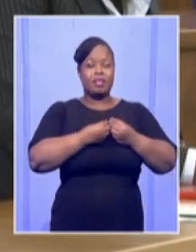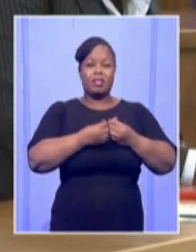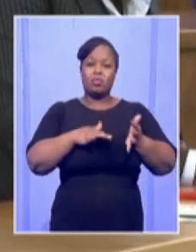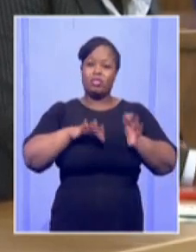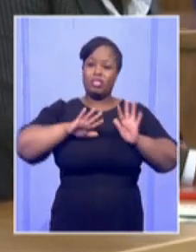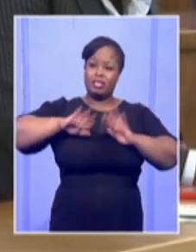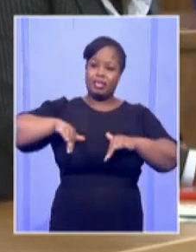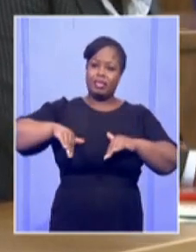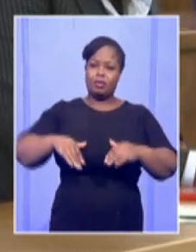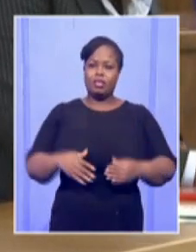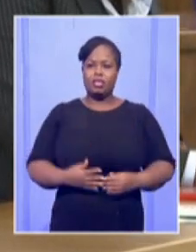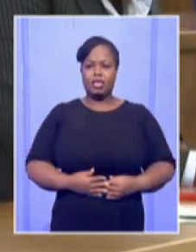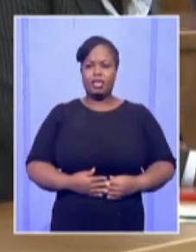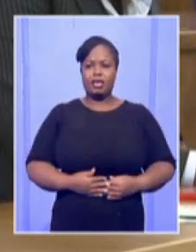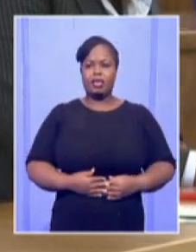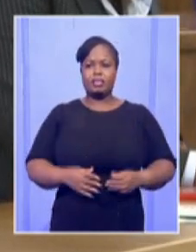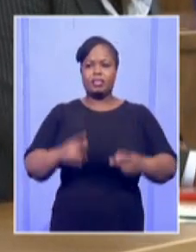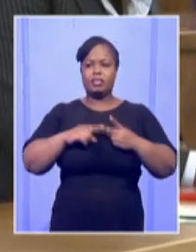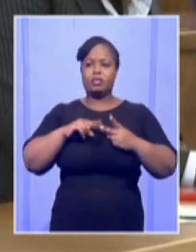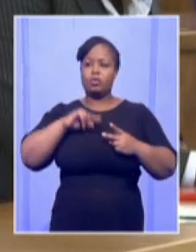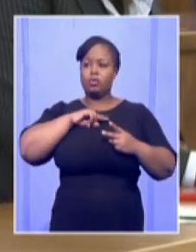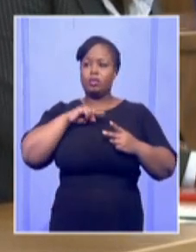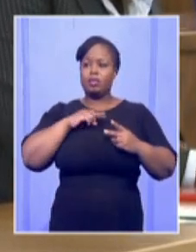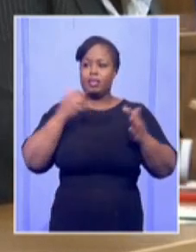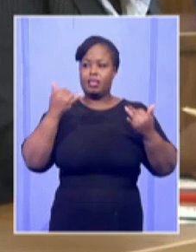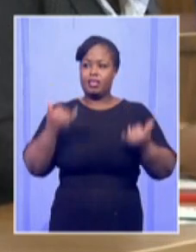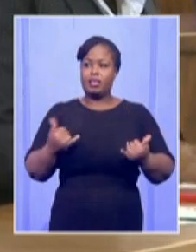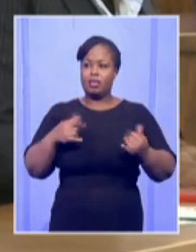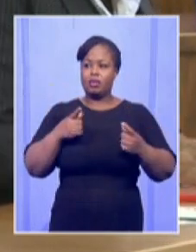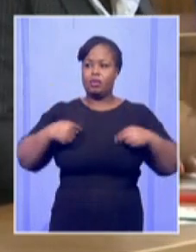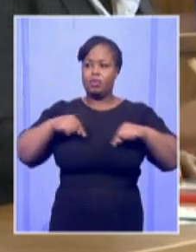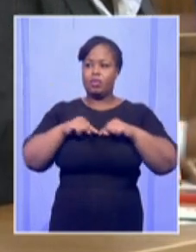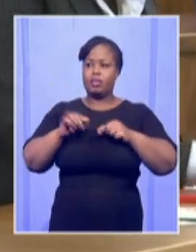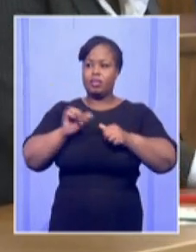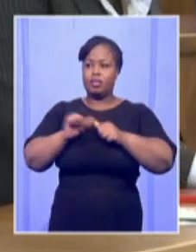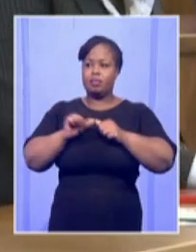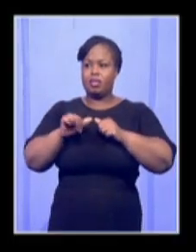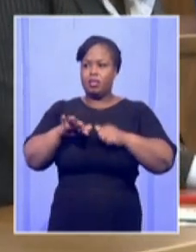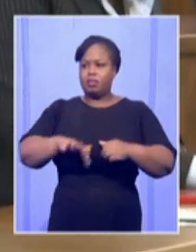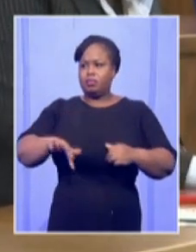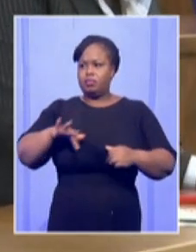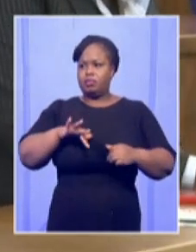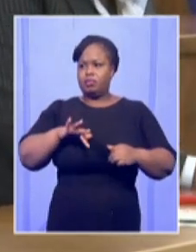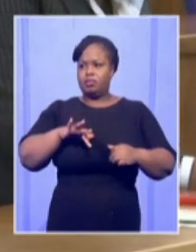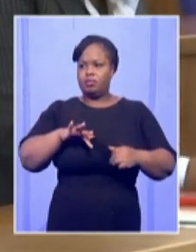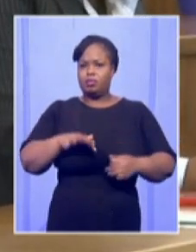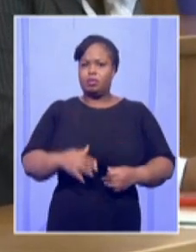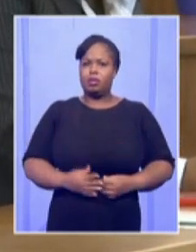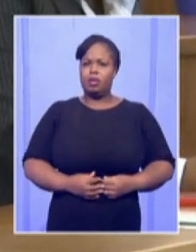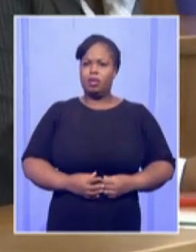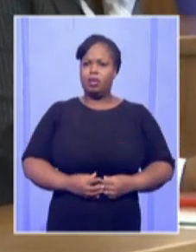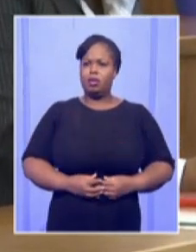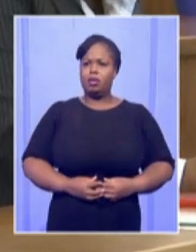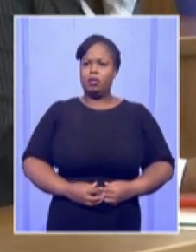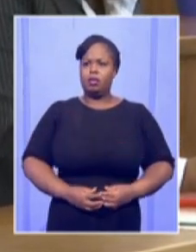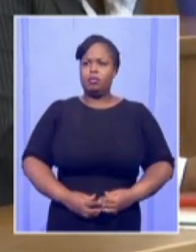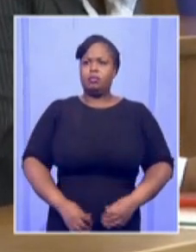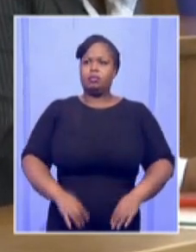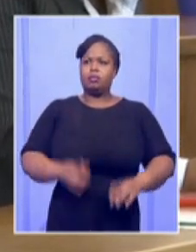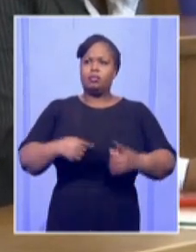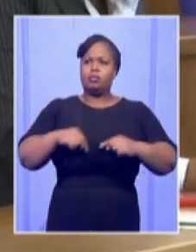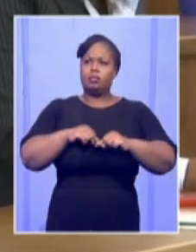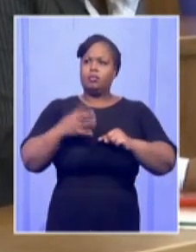We knew very little about it, but now we are in a better space based on this research. We're in a better space that we have